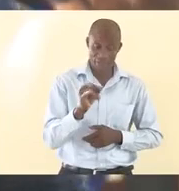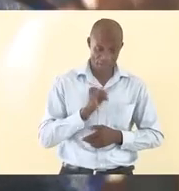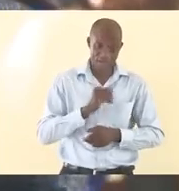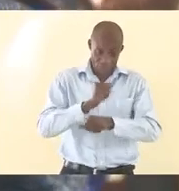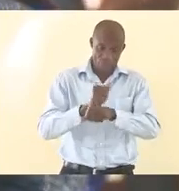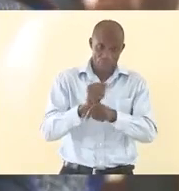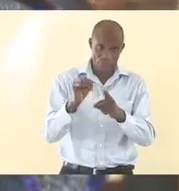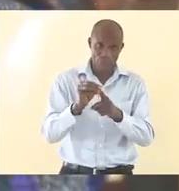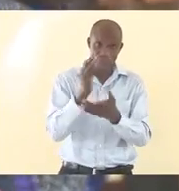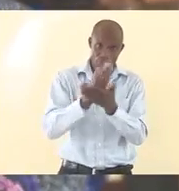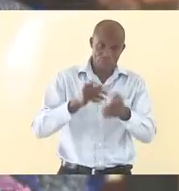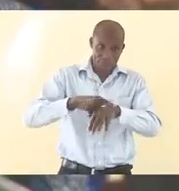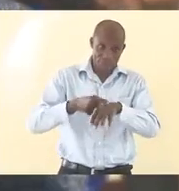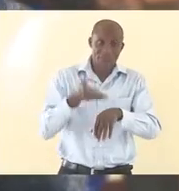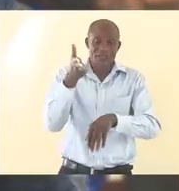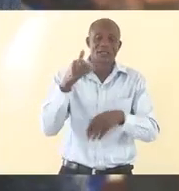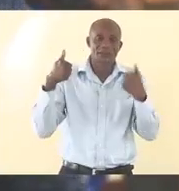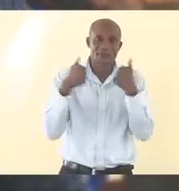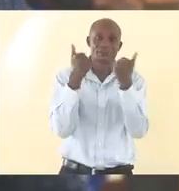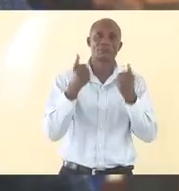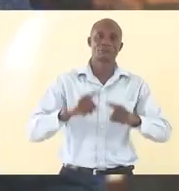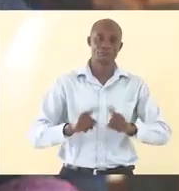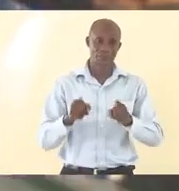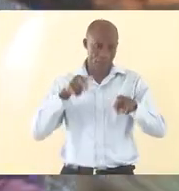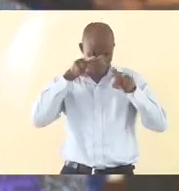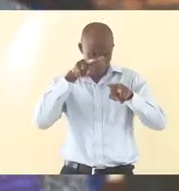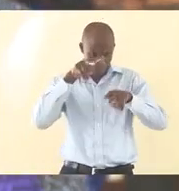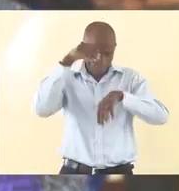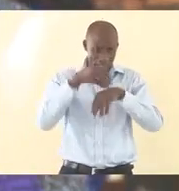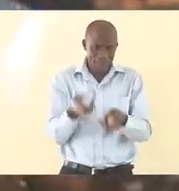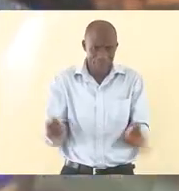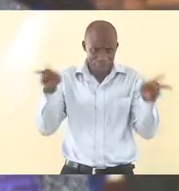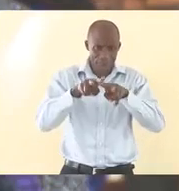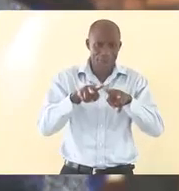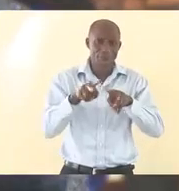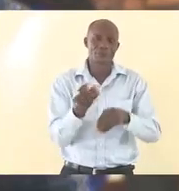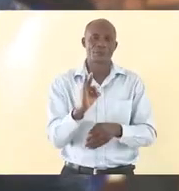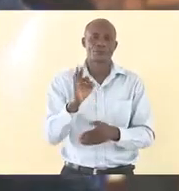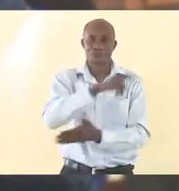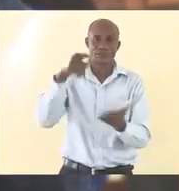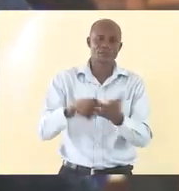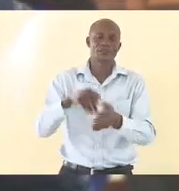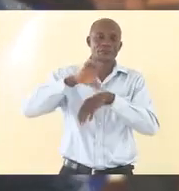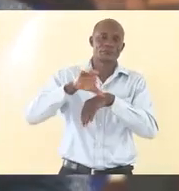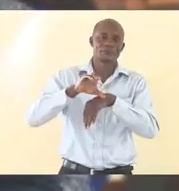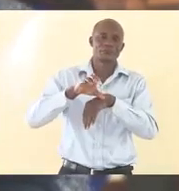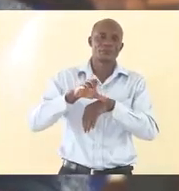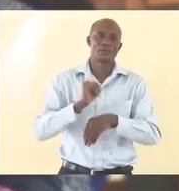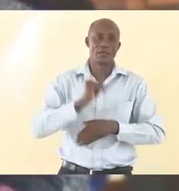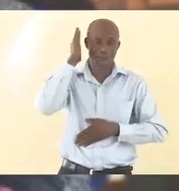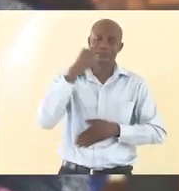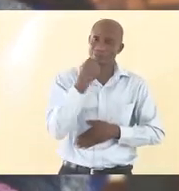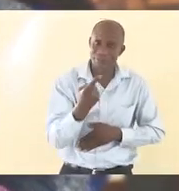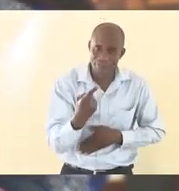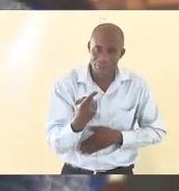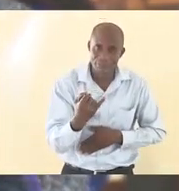where I work to, sometimes there are challenges. But I look at the value of this chaplaincy.